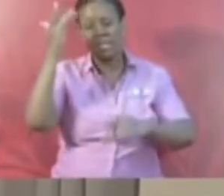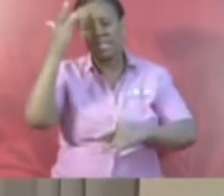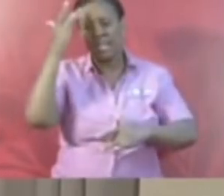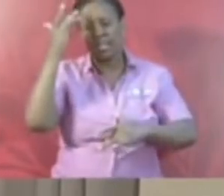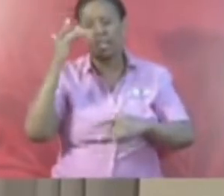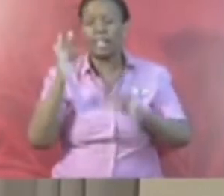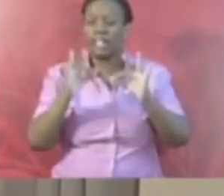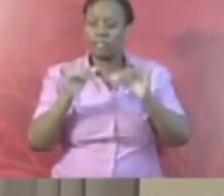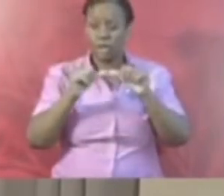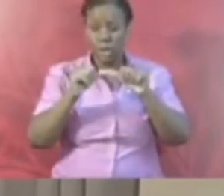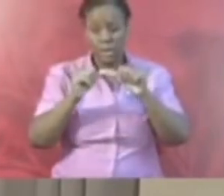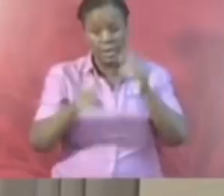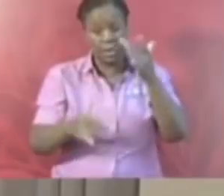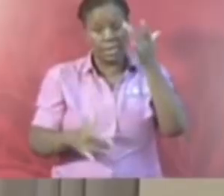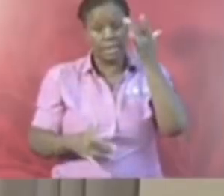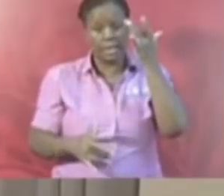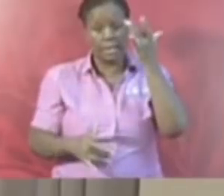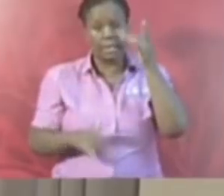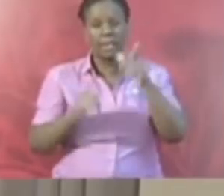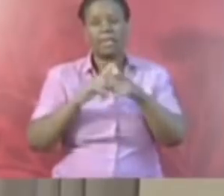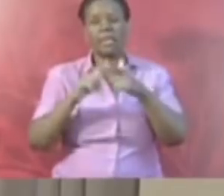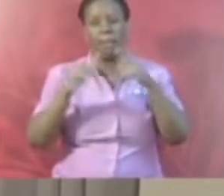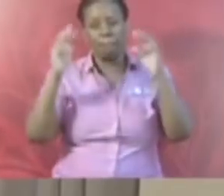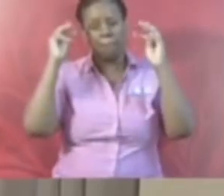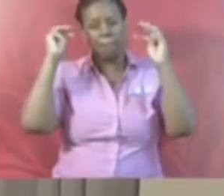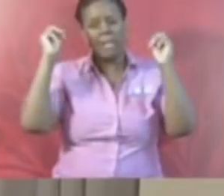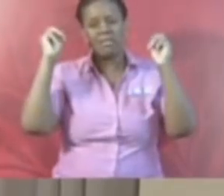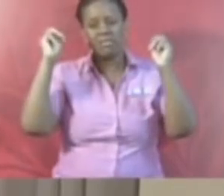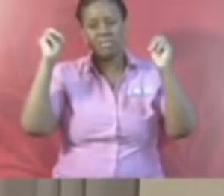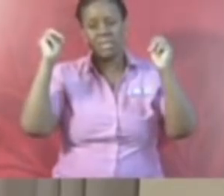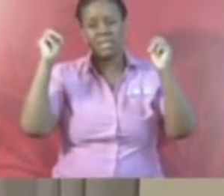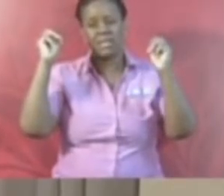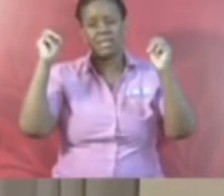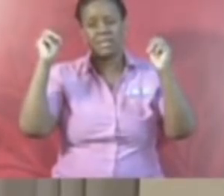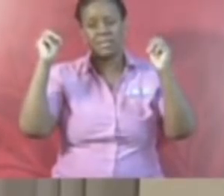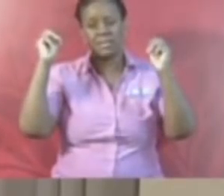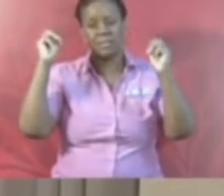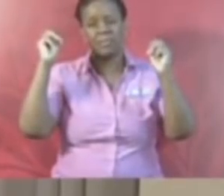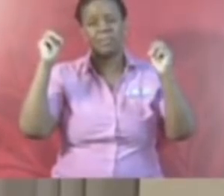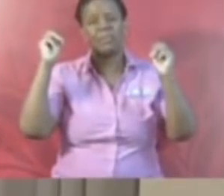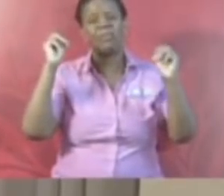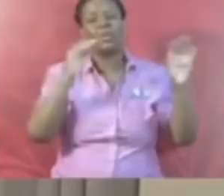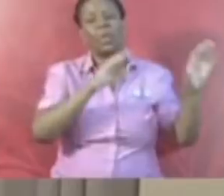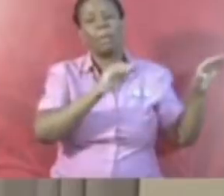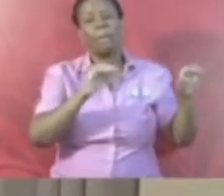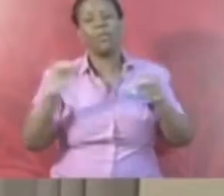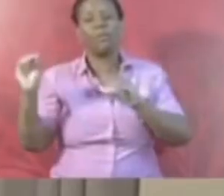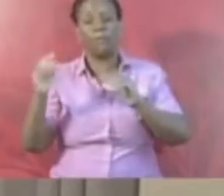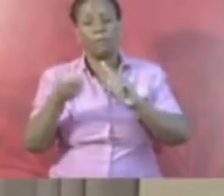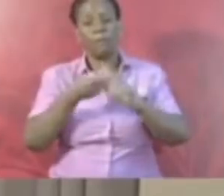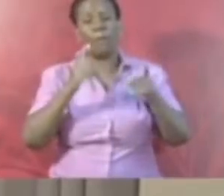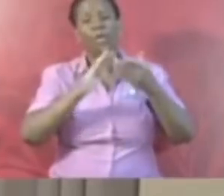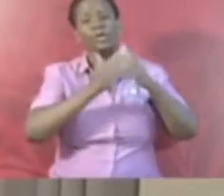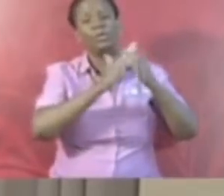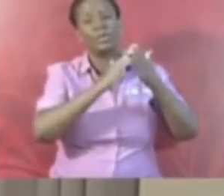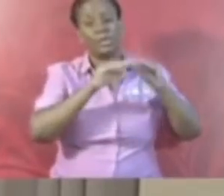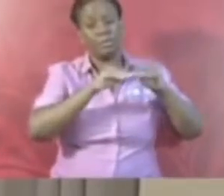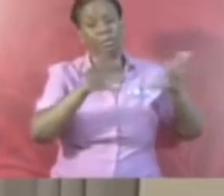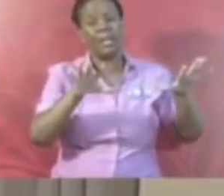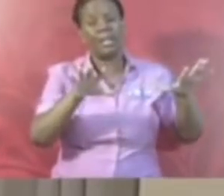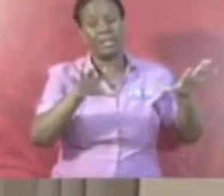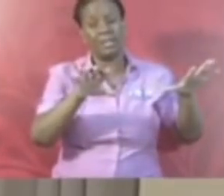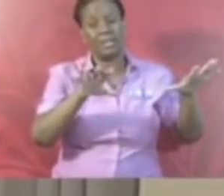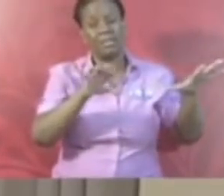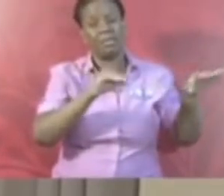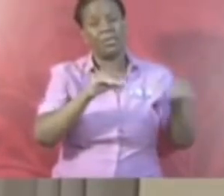things, the ministry's strategic objective of taking us from community spread back to cluster is something that is